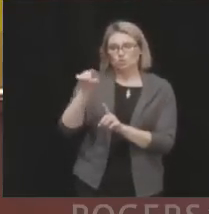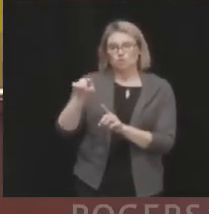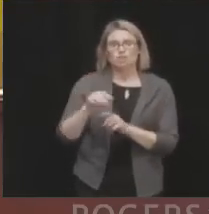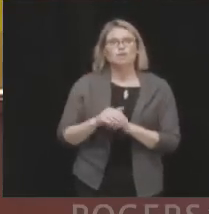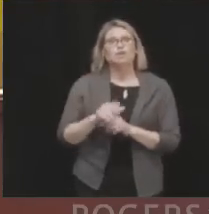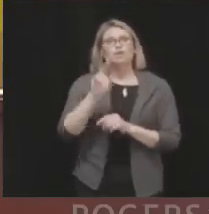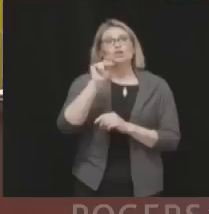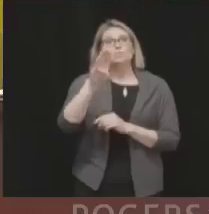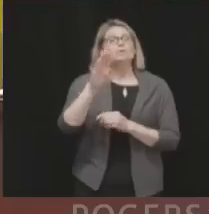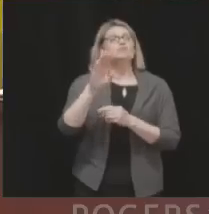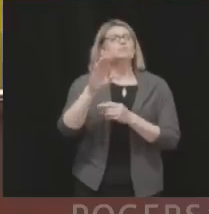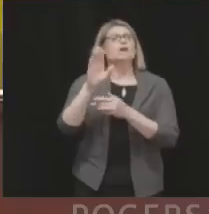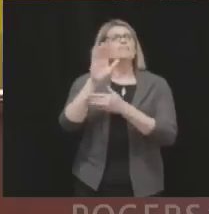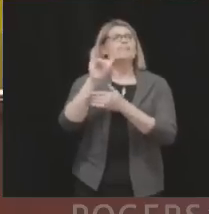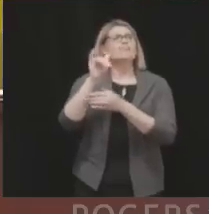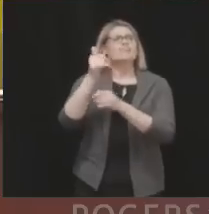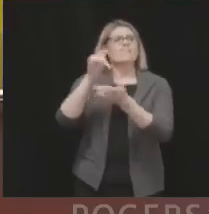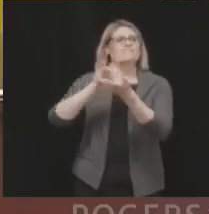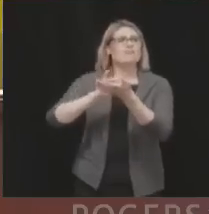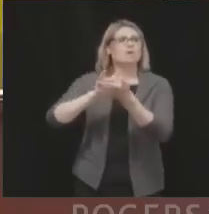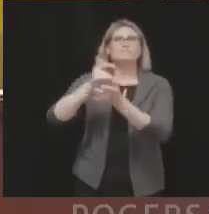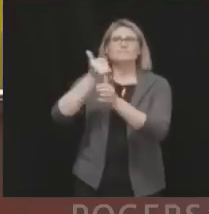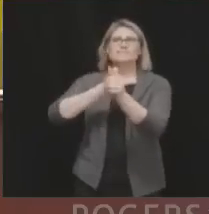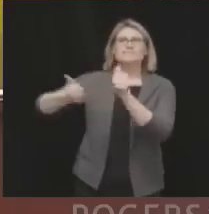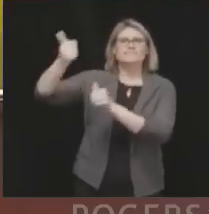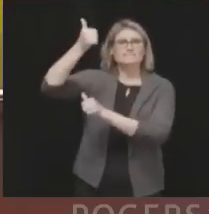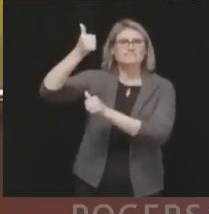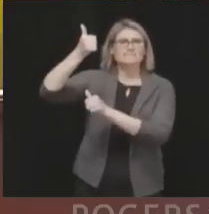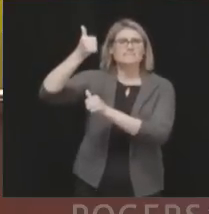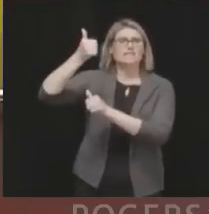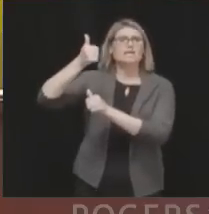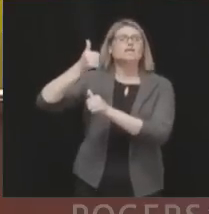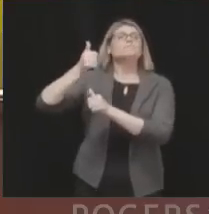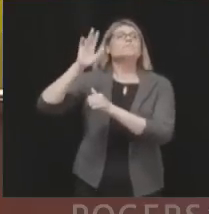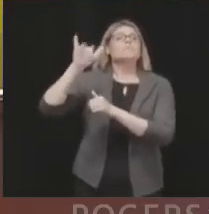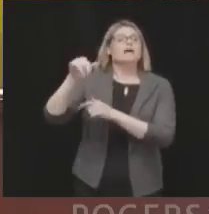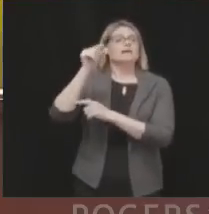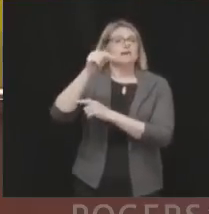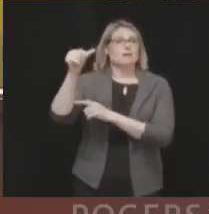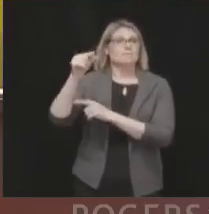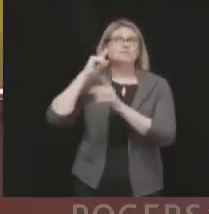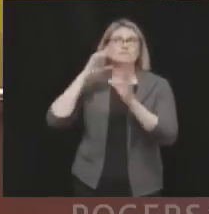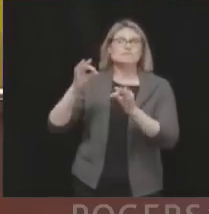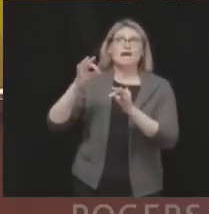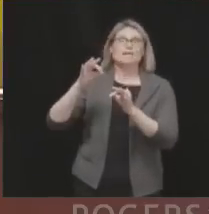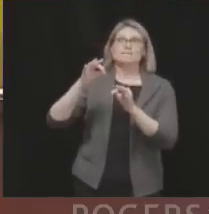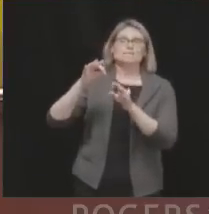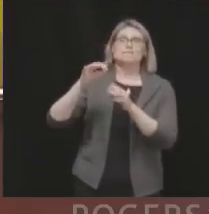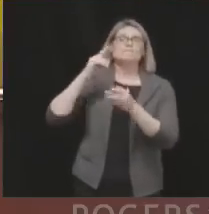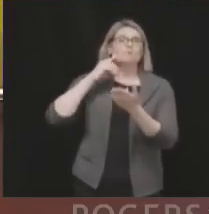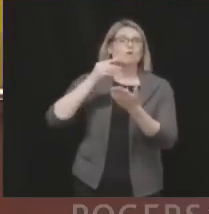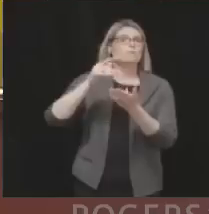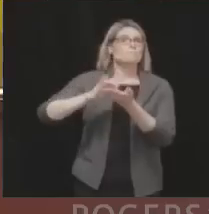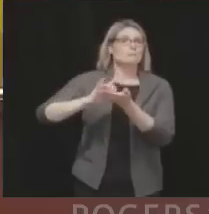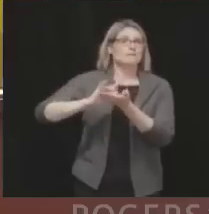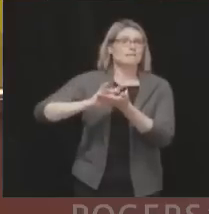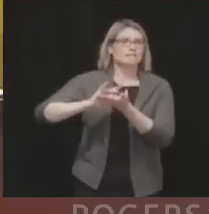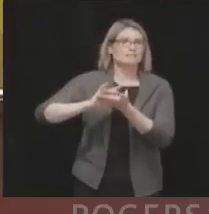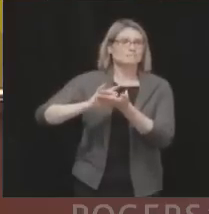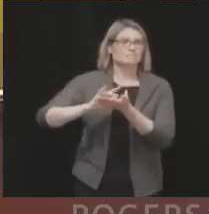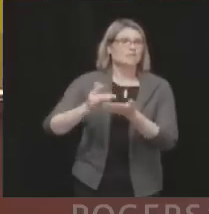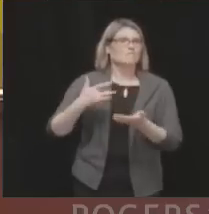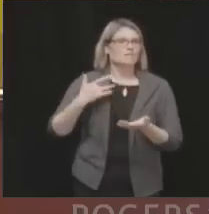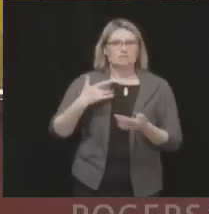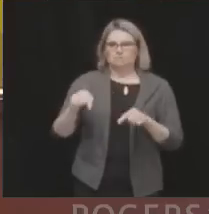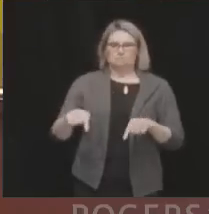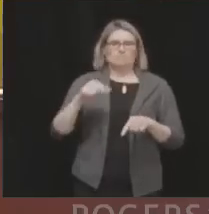cause drug shortages. Can you explain the legal authority for overruling the college, and will the college be